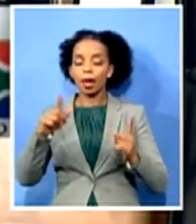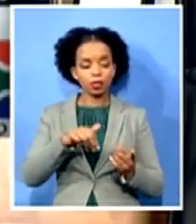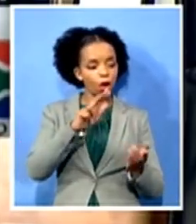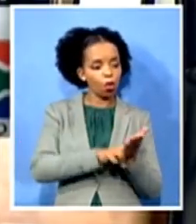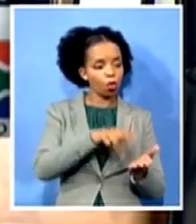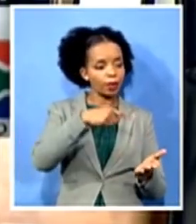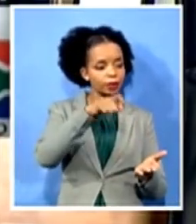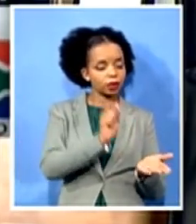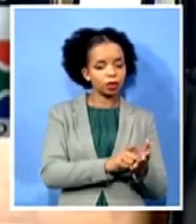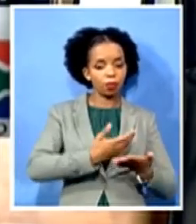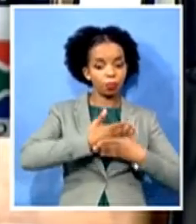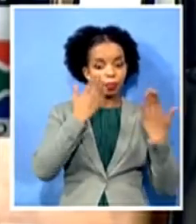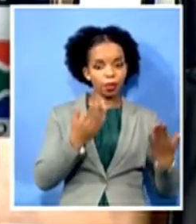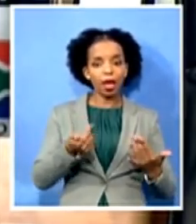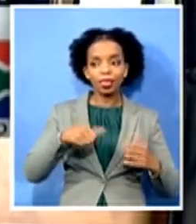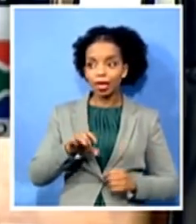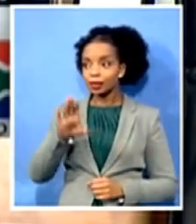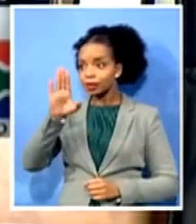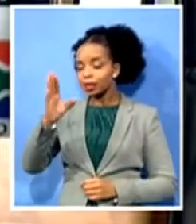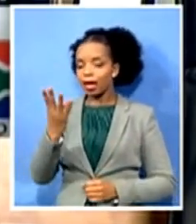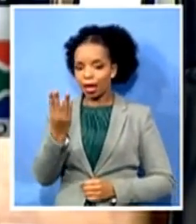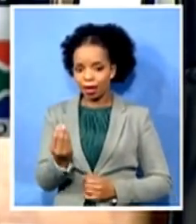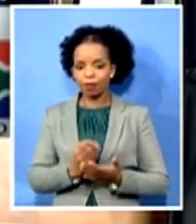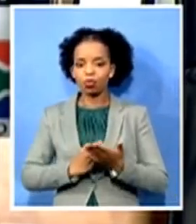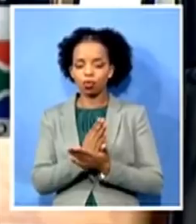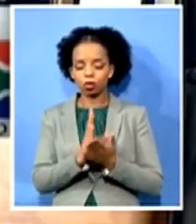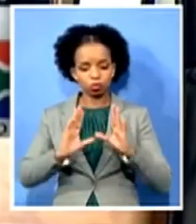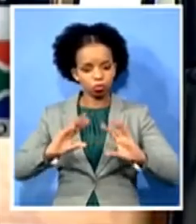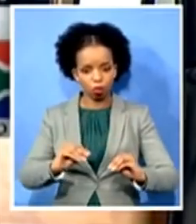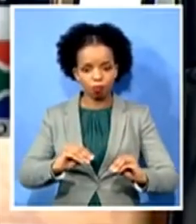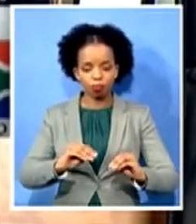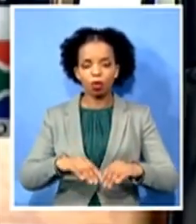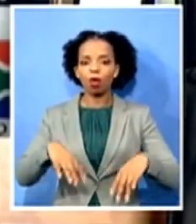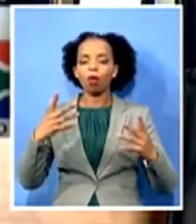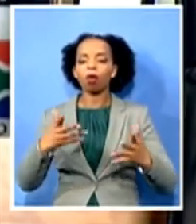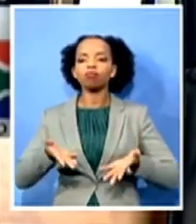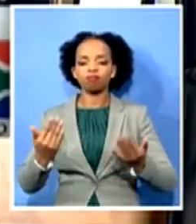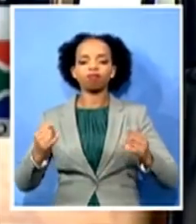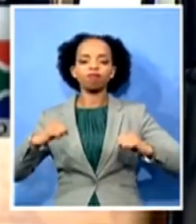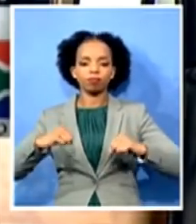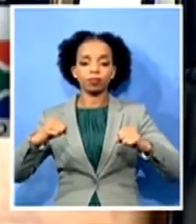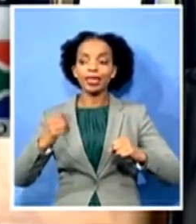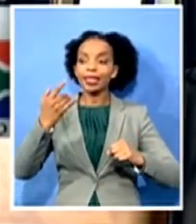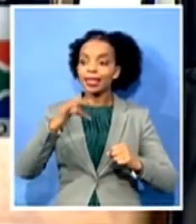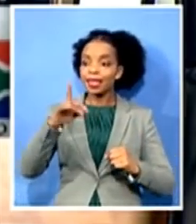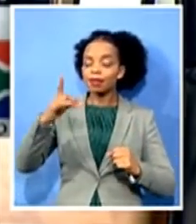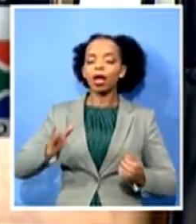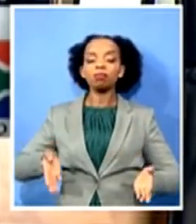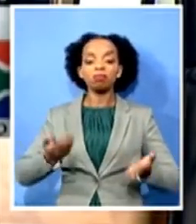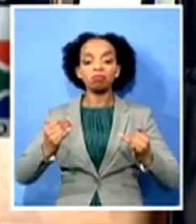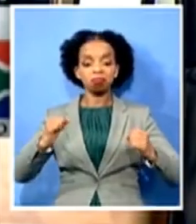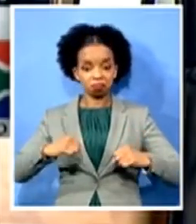actually stop or allow it if he allows it. In fact, the law says when there